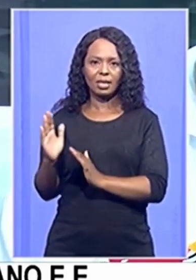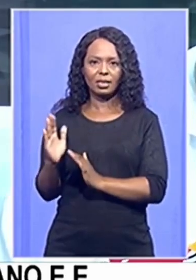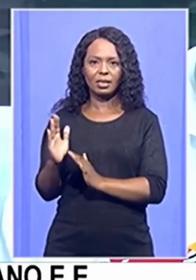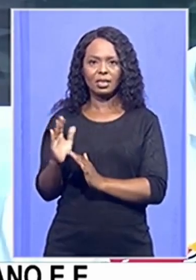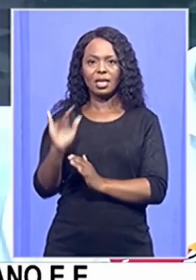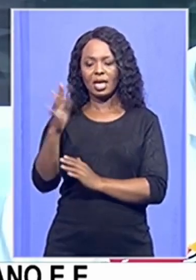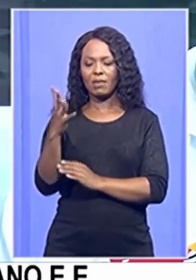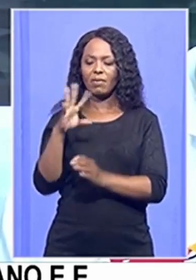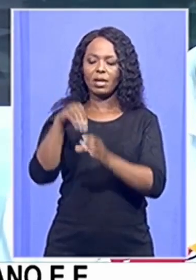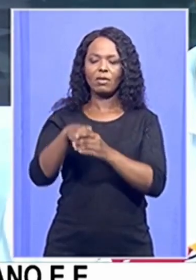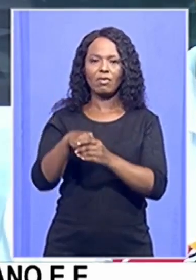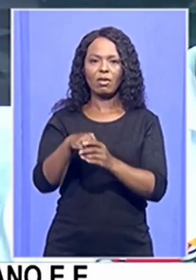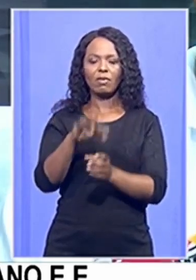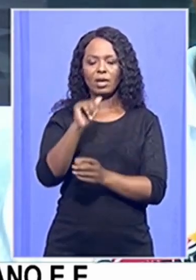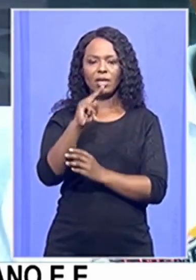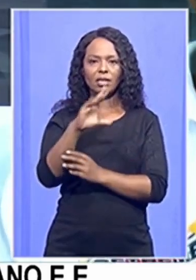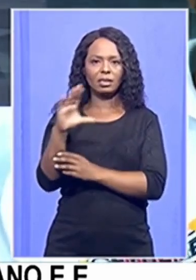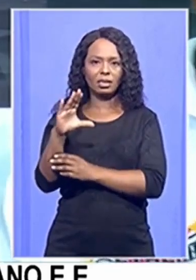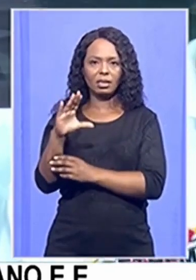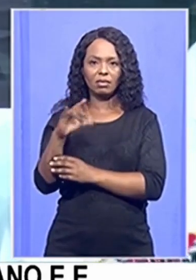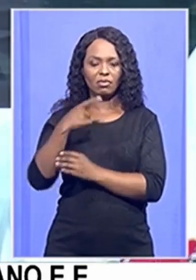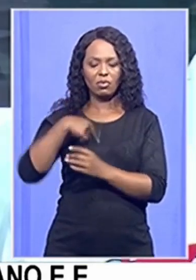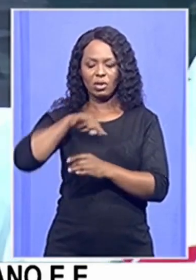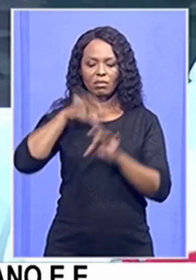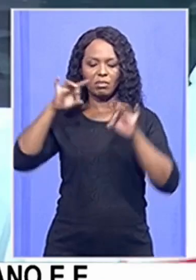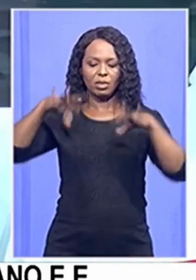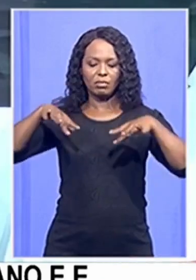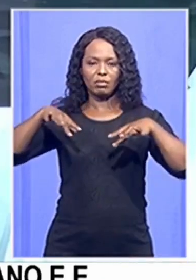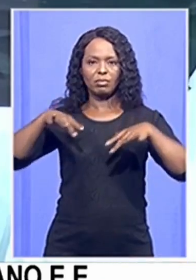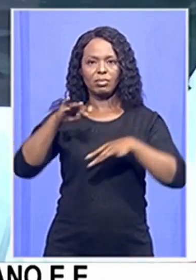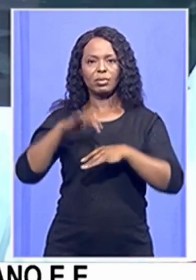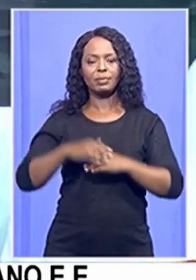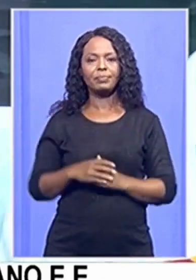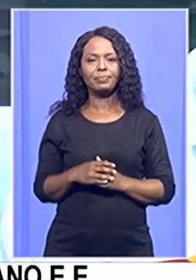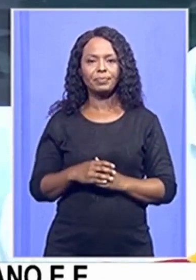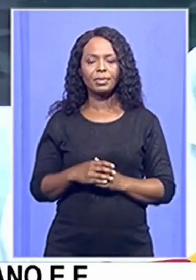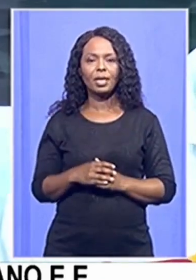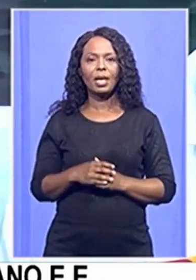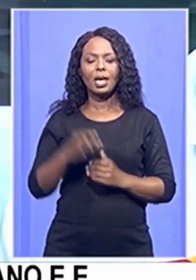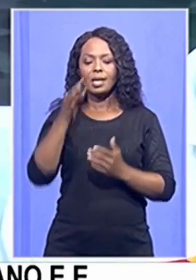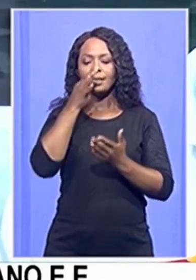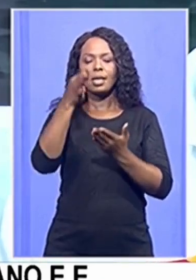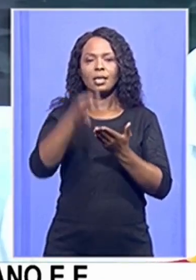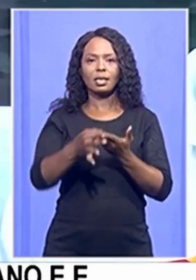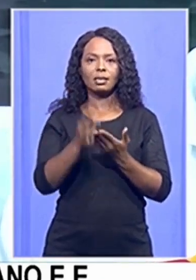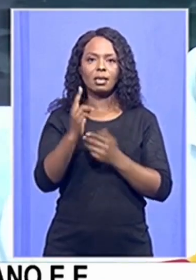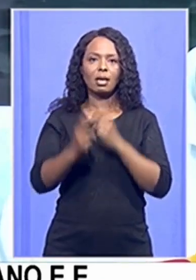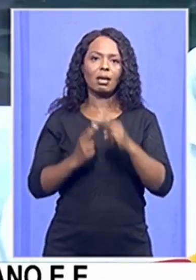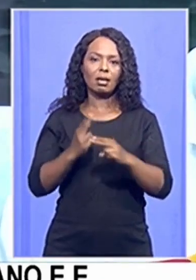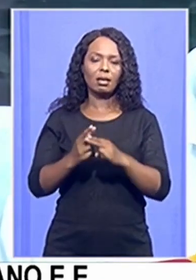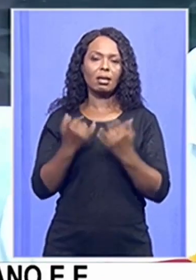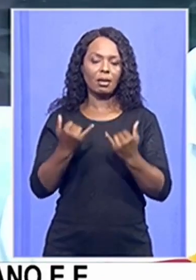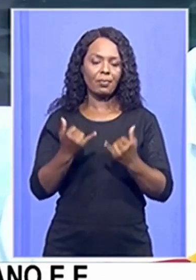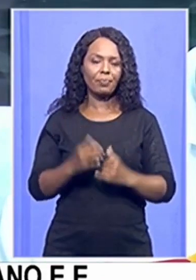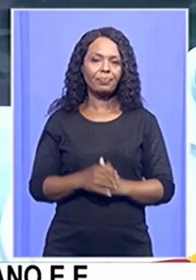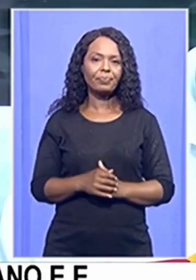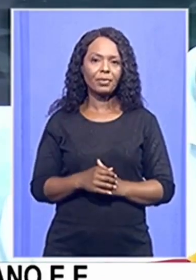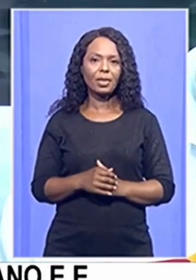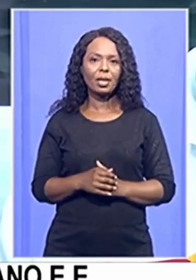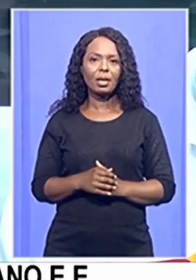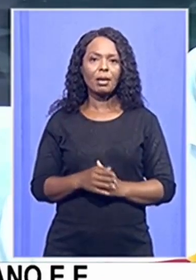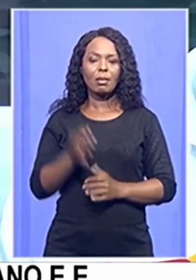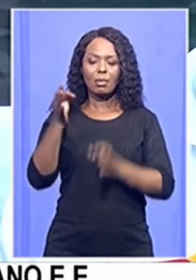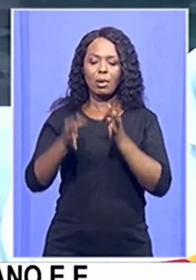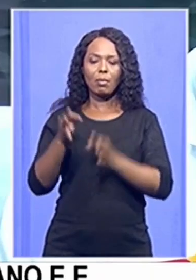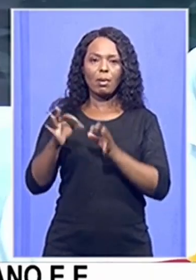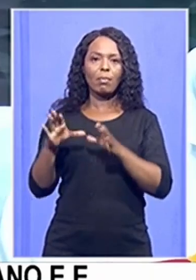was inclusive of the ANC, and we further suggested that an opposition